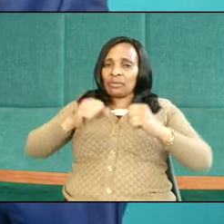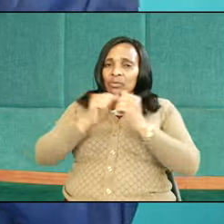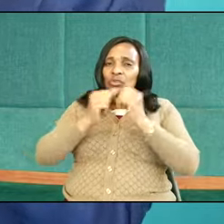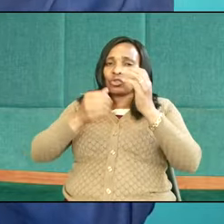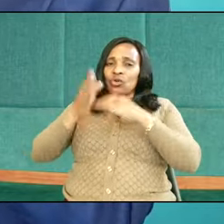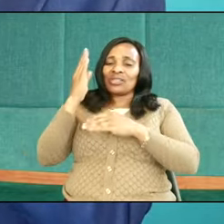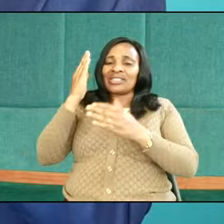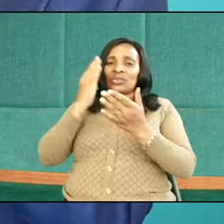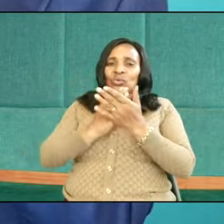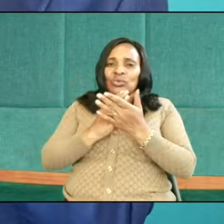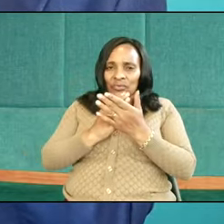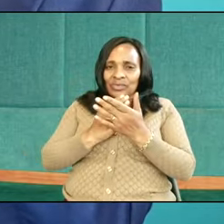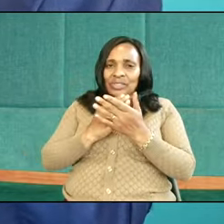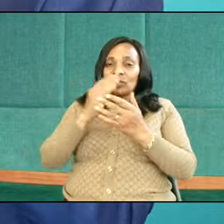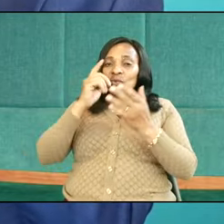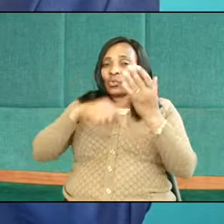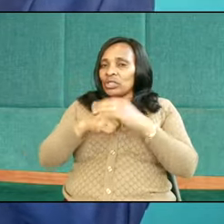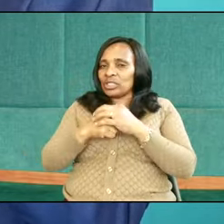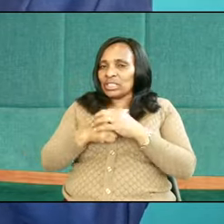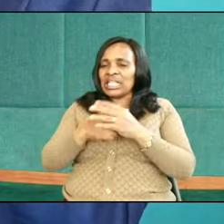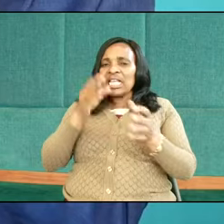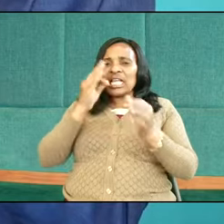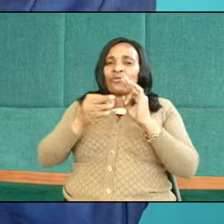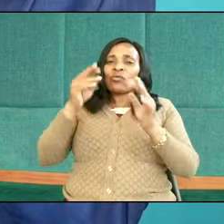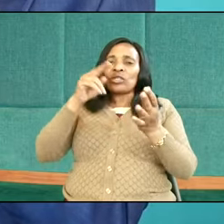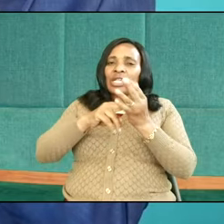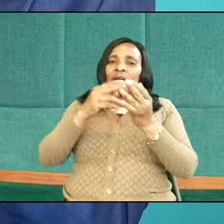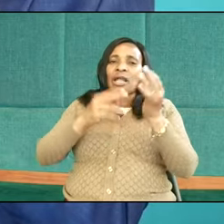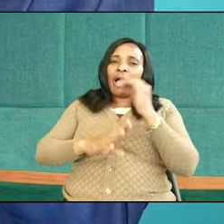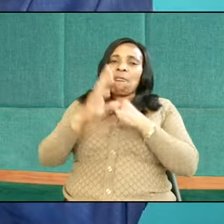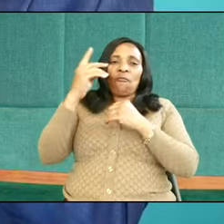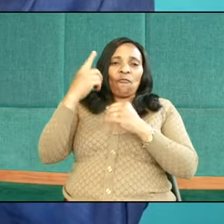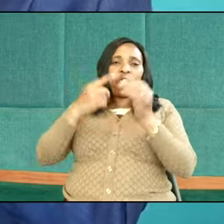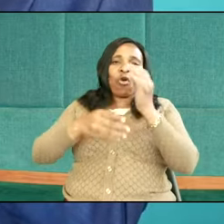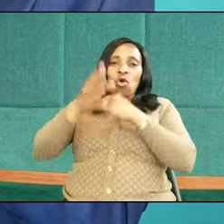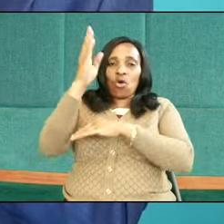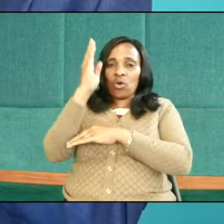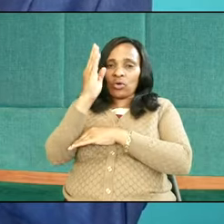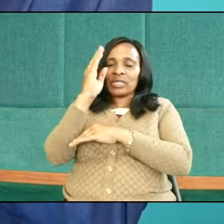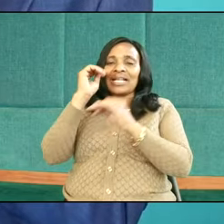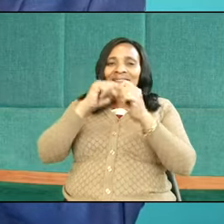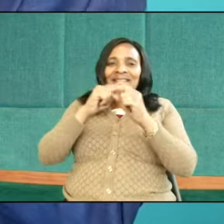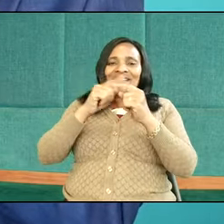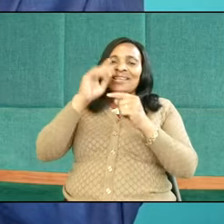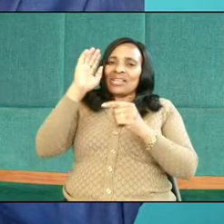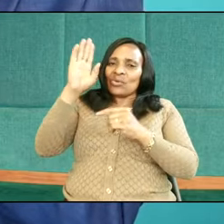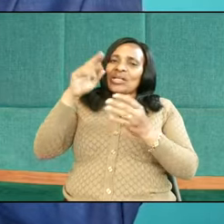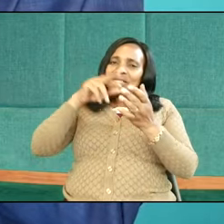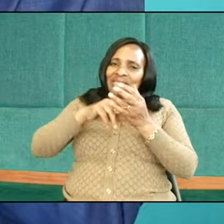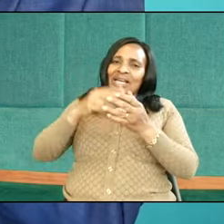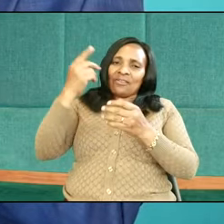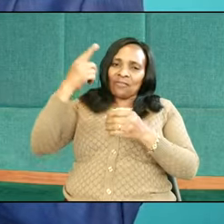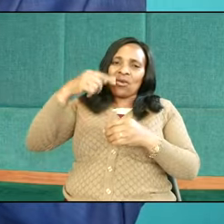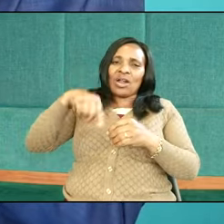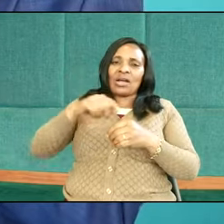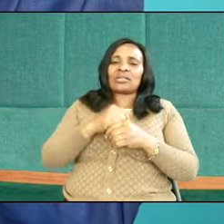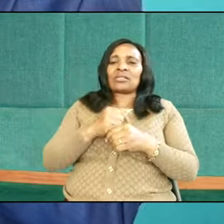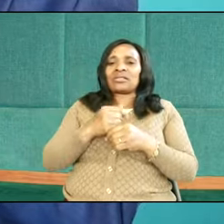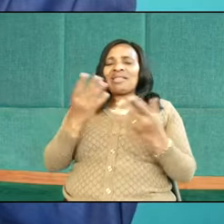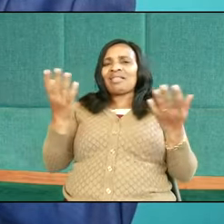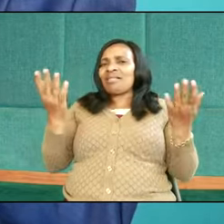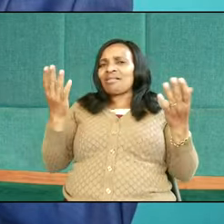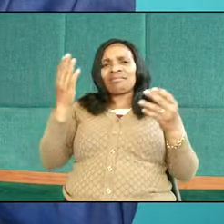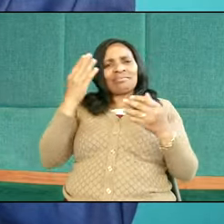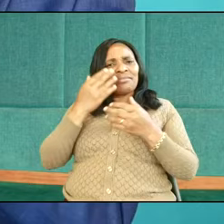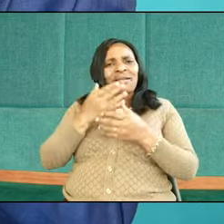right? If we stand up for God, then He will stand up for us. You know?